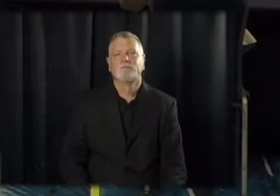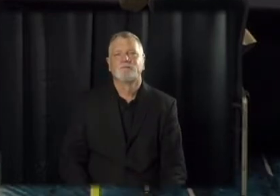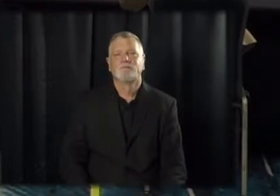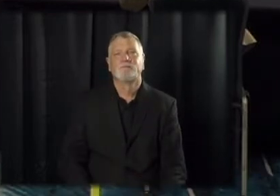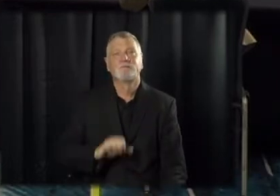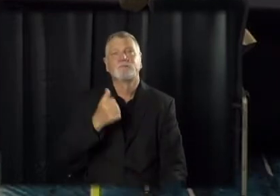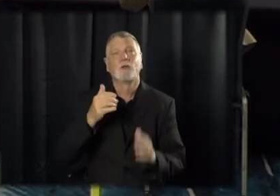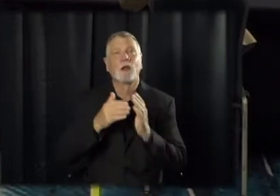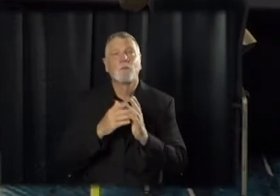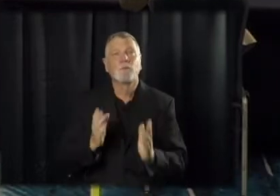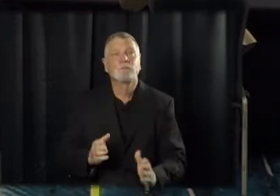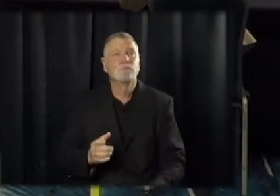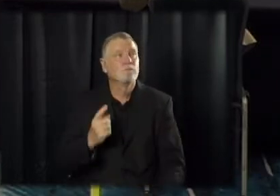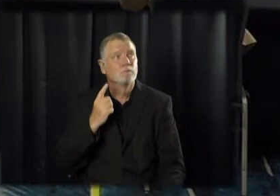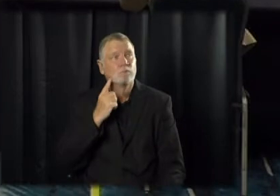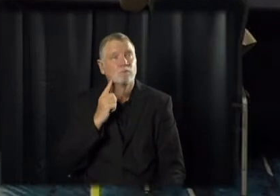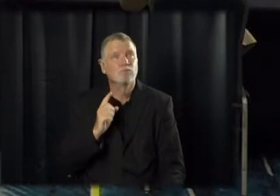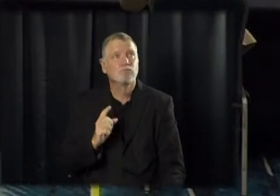Any opposed?